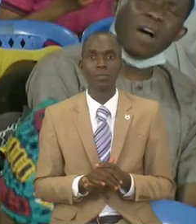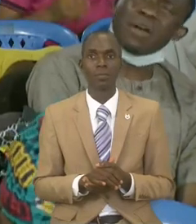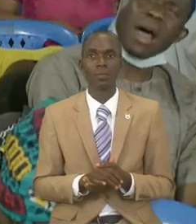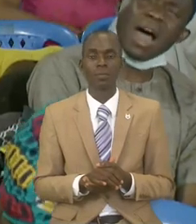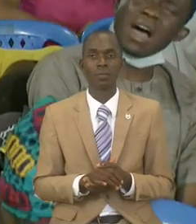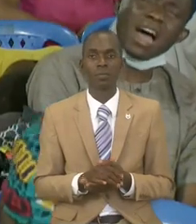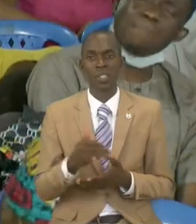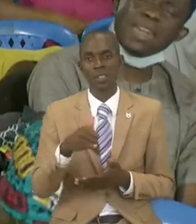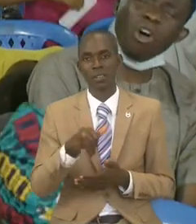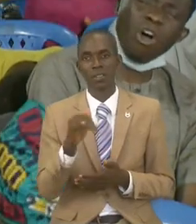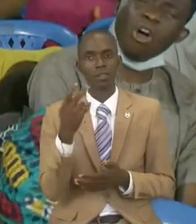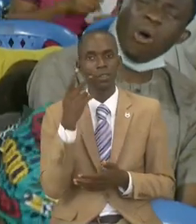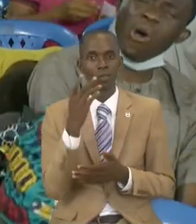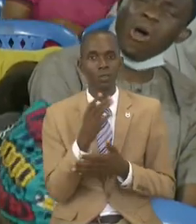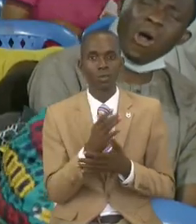right hand, they are coming back.